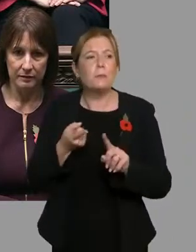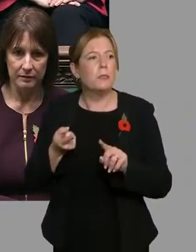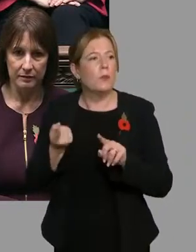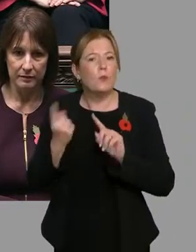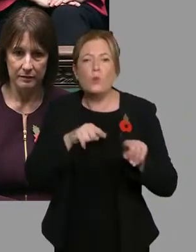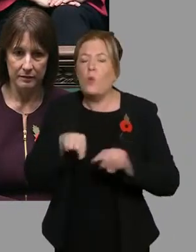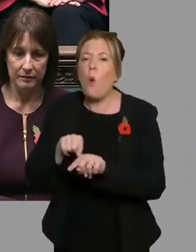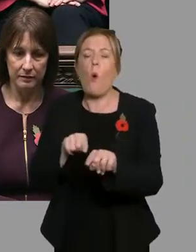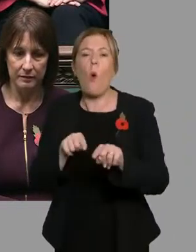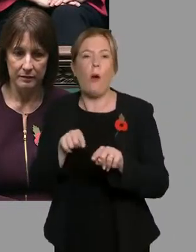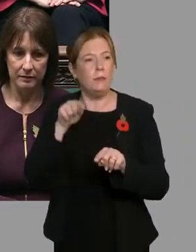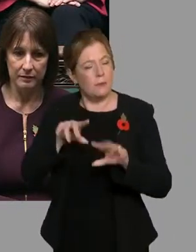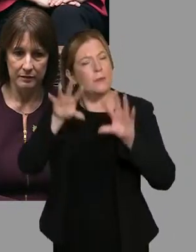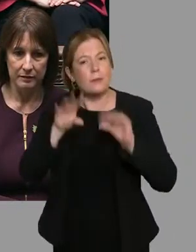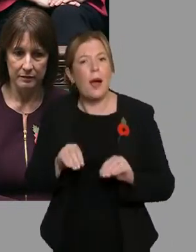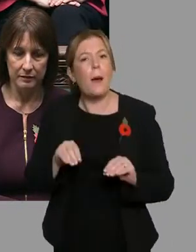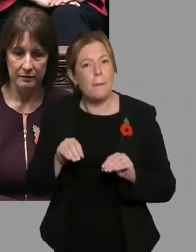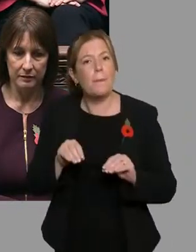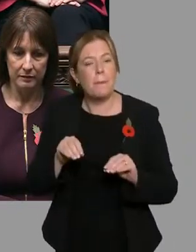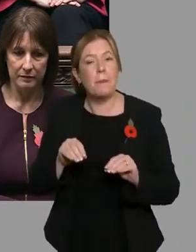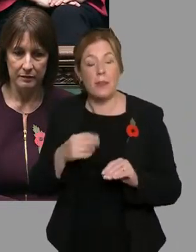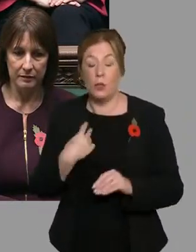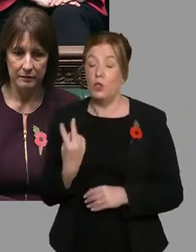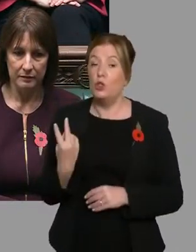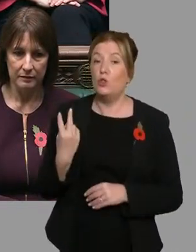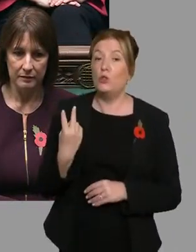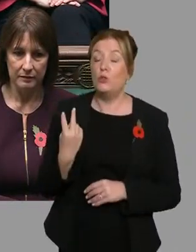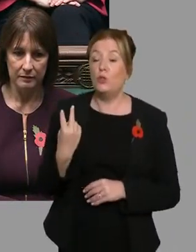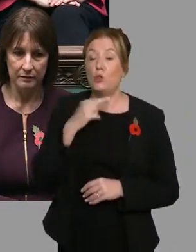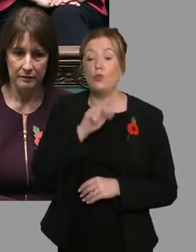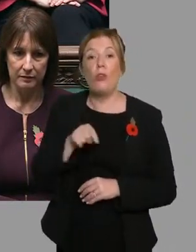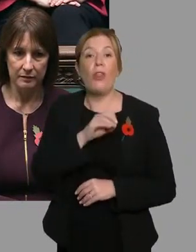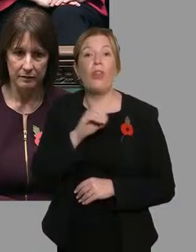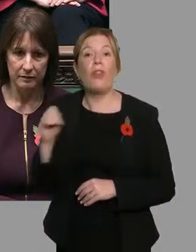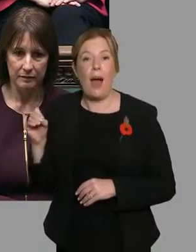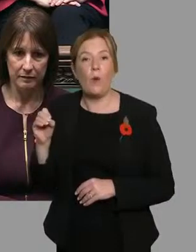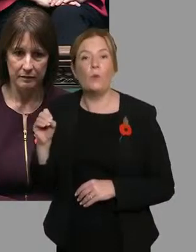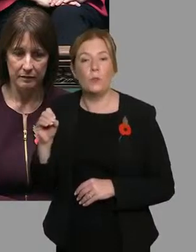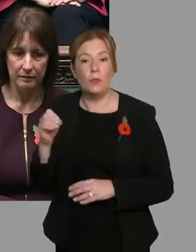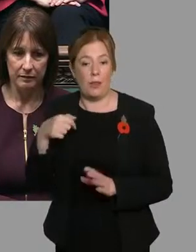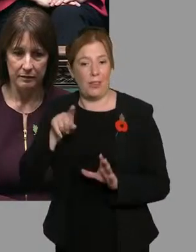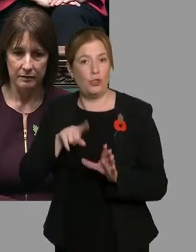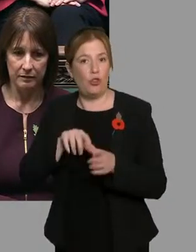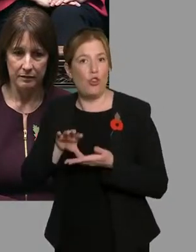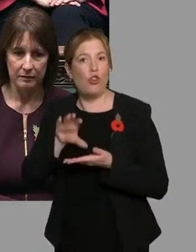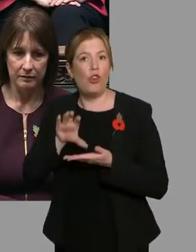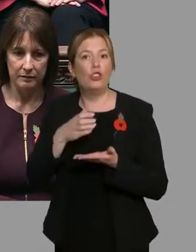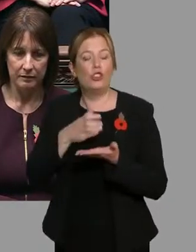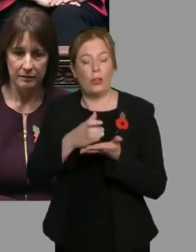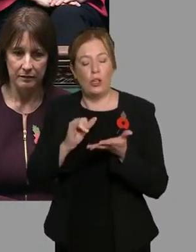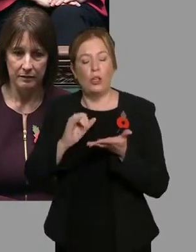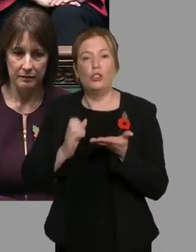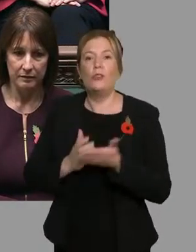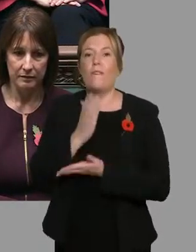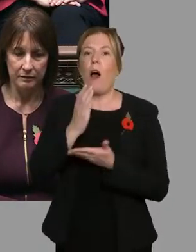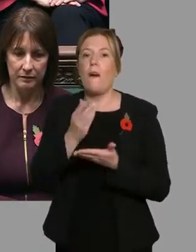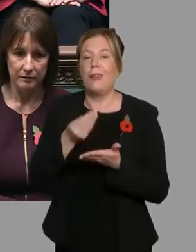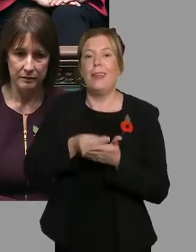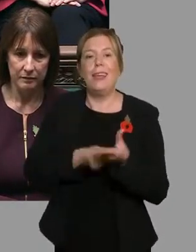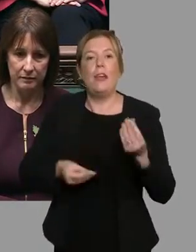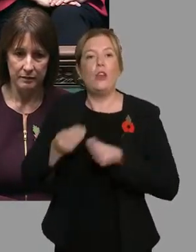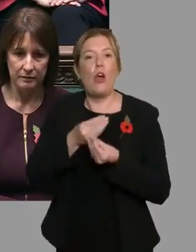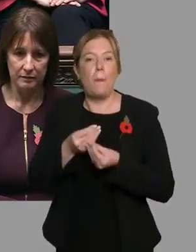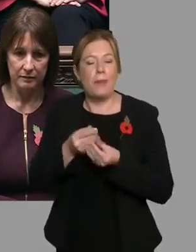£200,000 this year to the charity Surviving Economic abuse, and HMRC have launched an